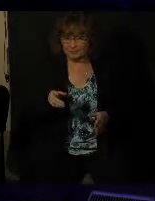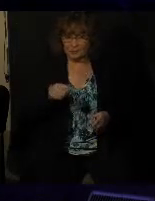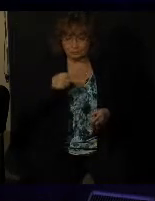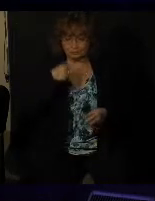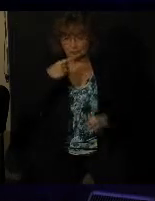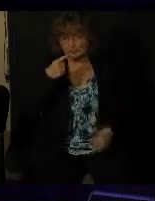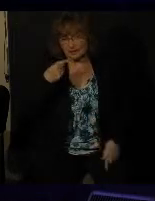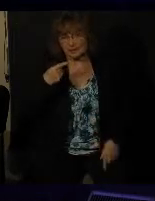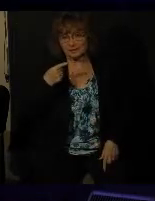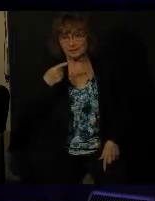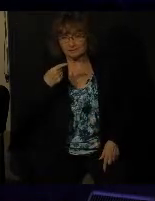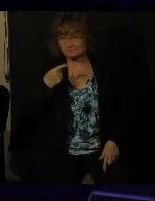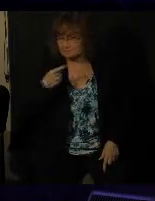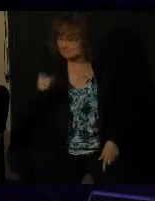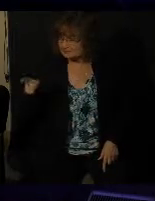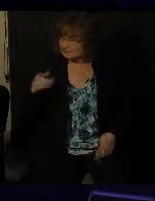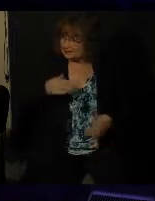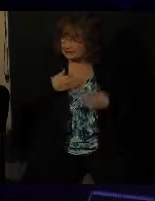And